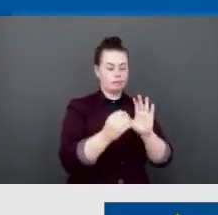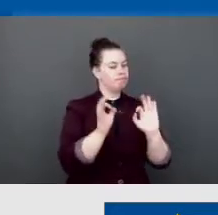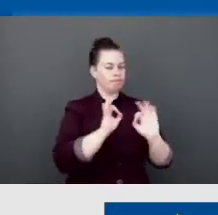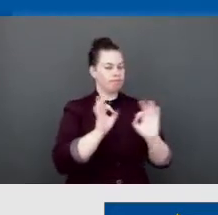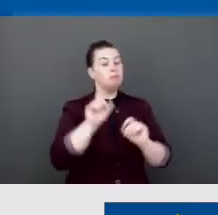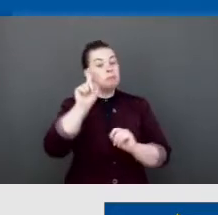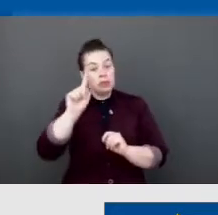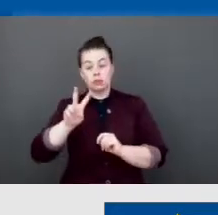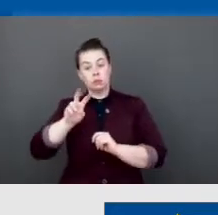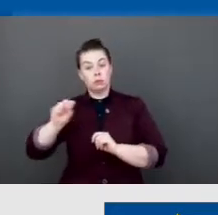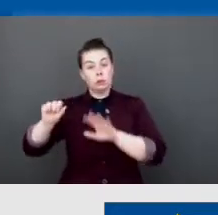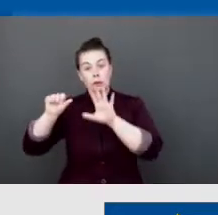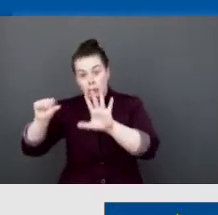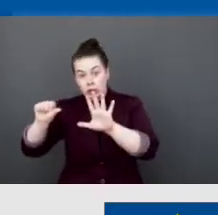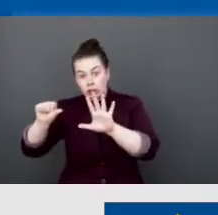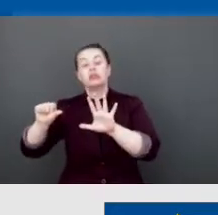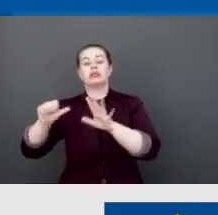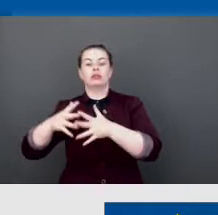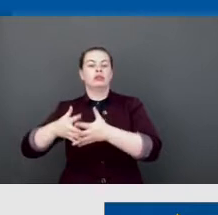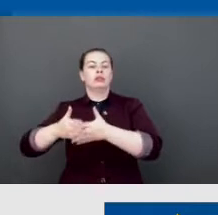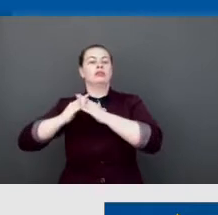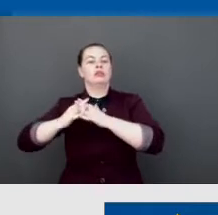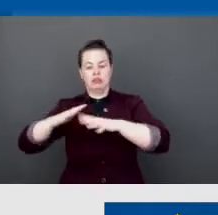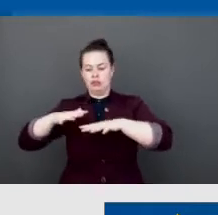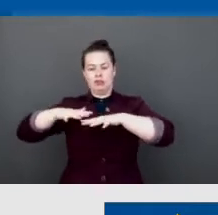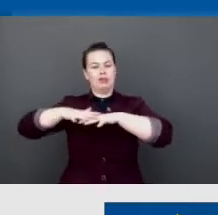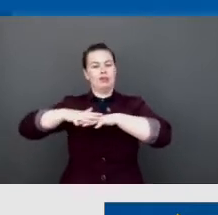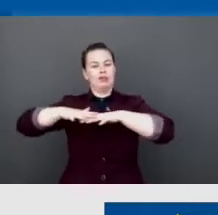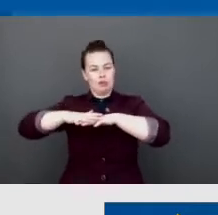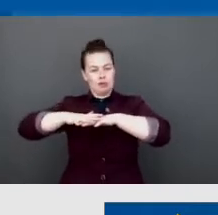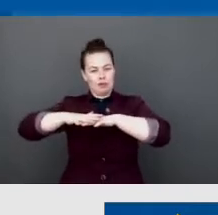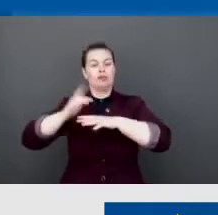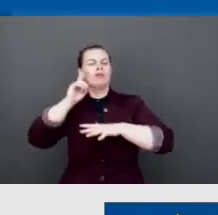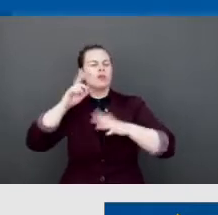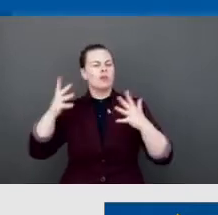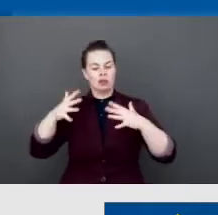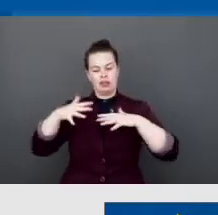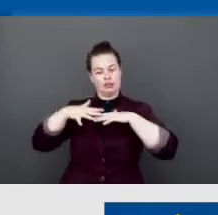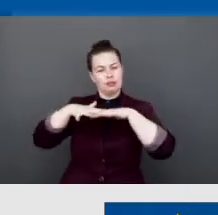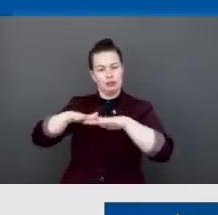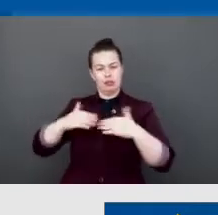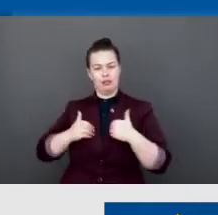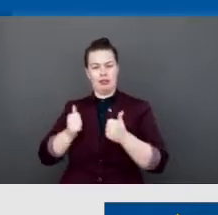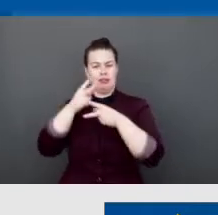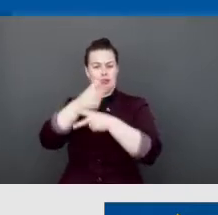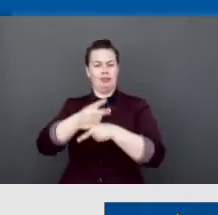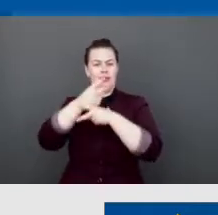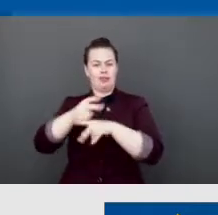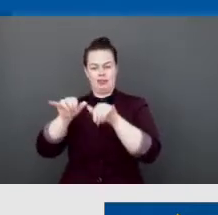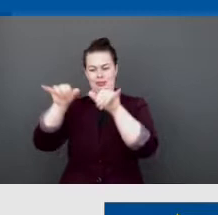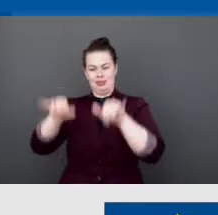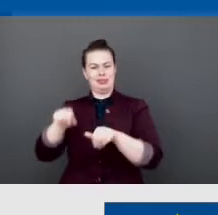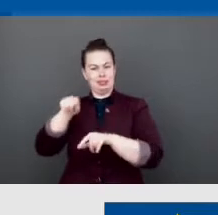exists since 2006 is a national network of integrated continuous care launched by the Portuguese